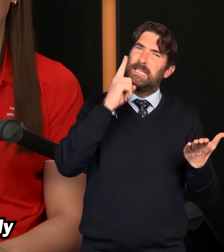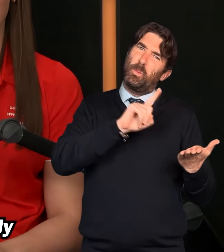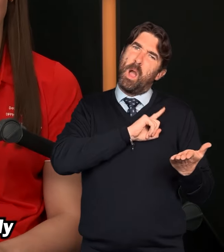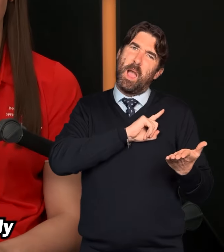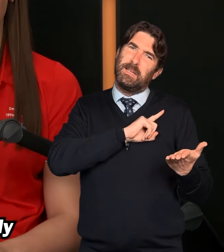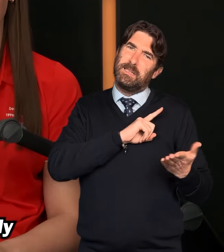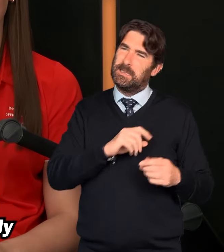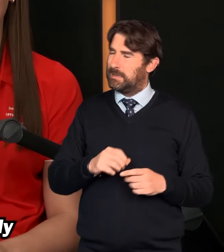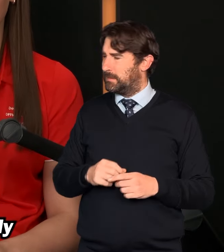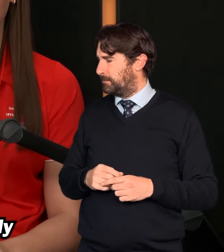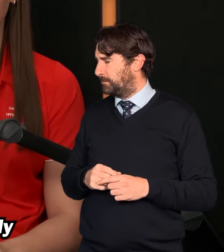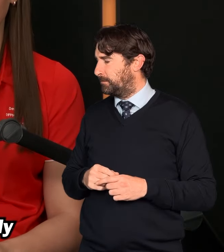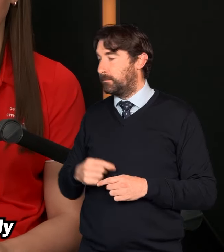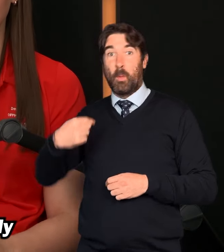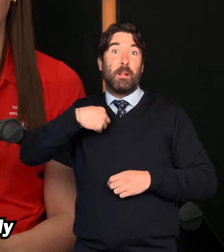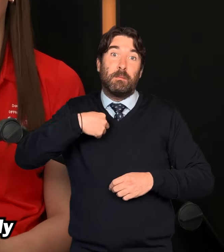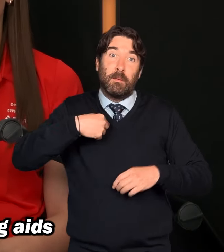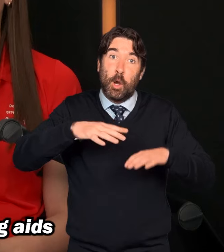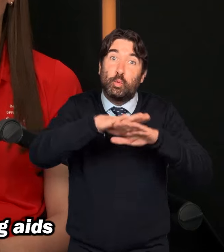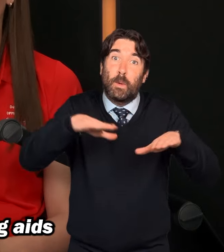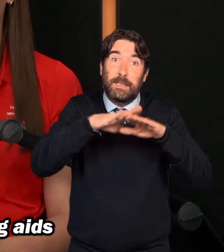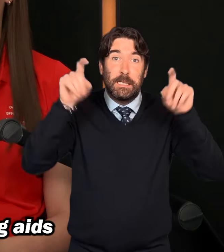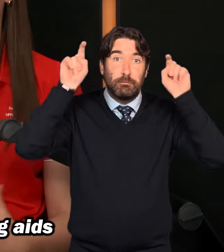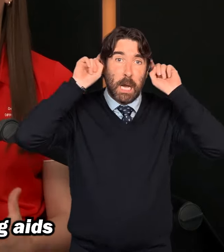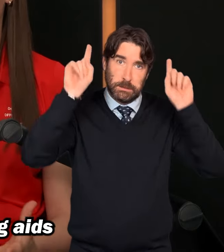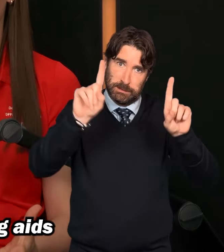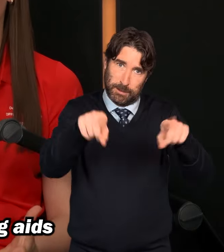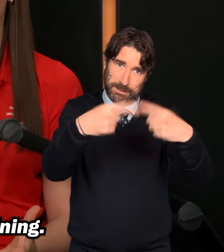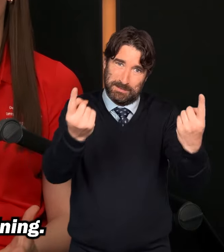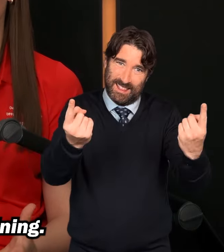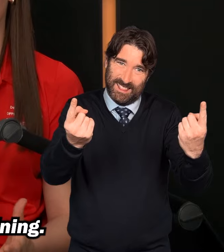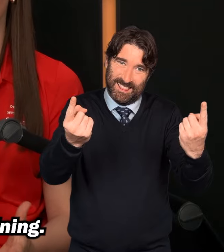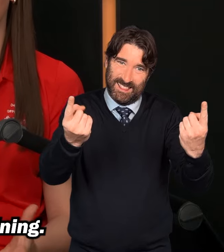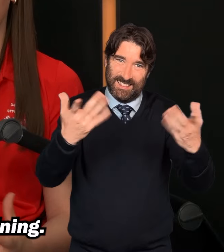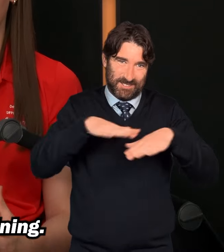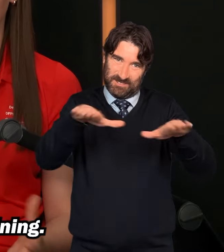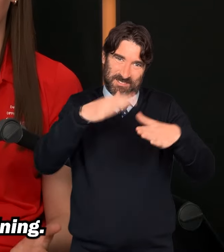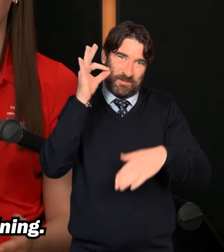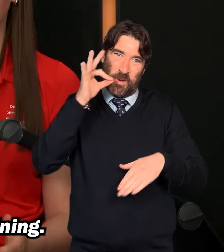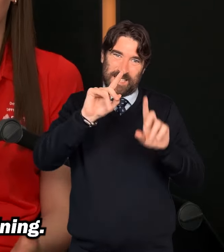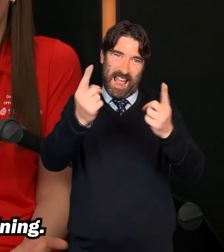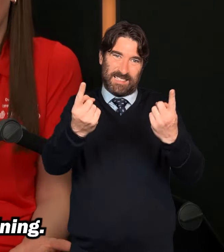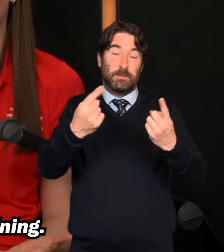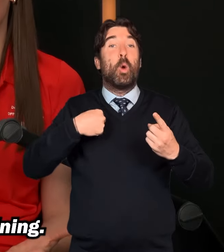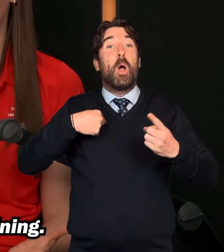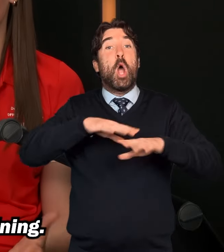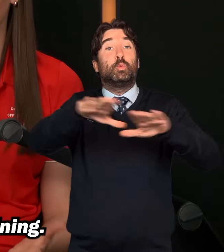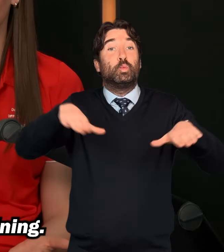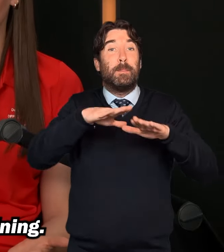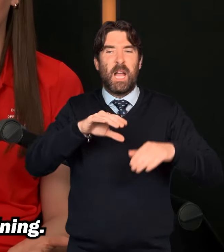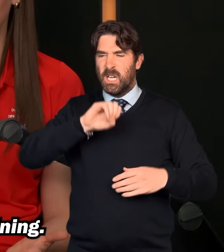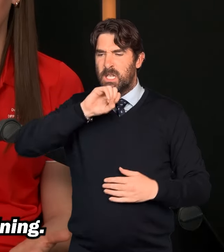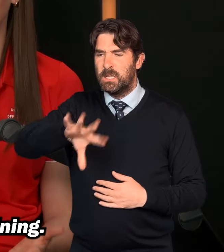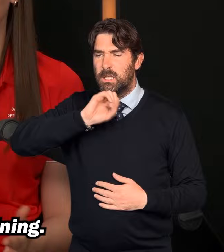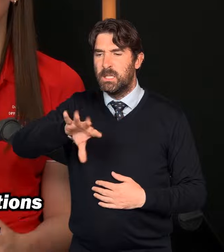For training, it's definitely obviously, I don't swim with my hearing aids in, so I can't hear very well in the